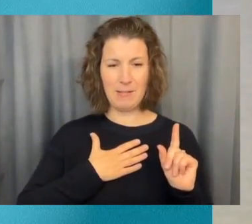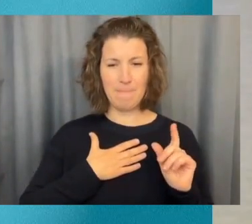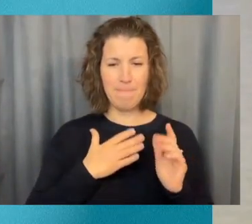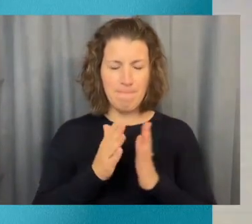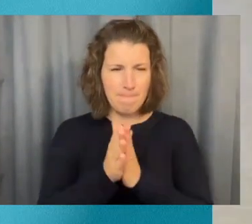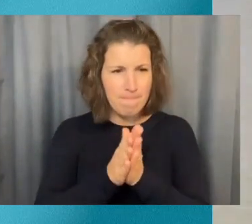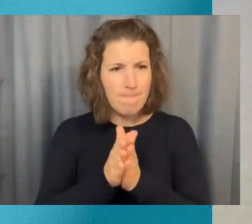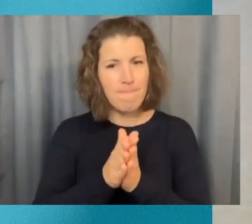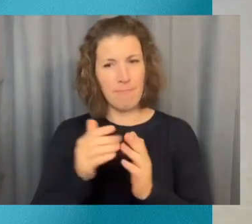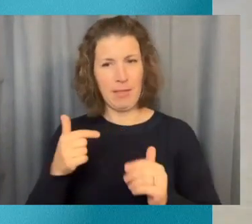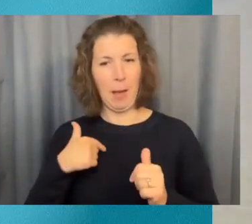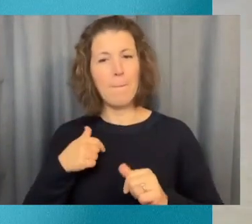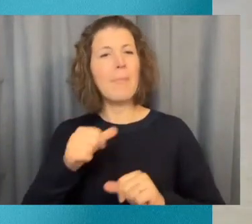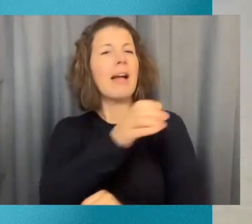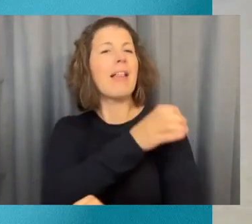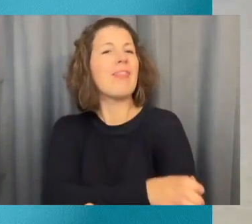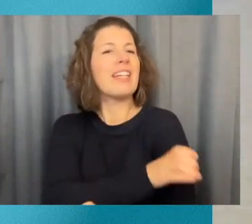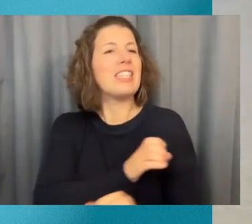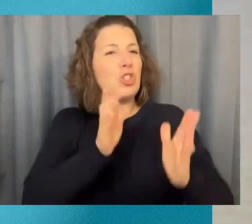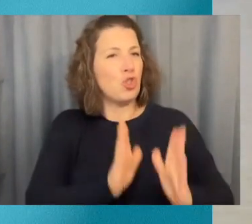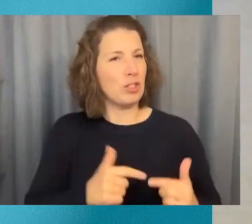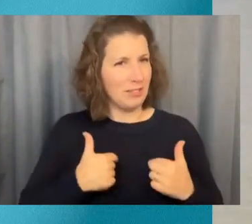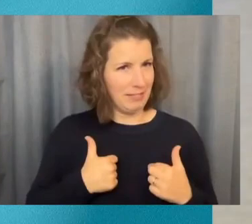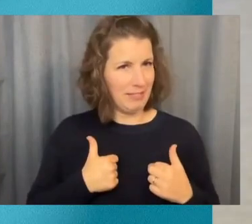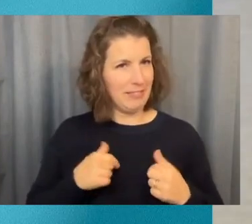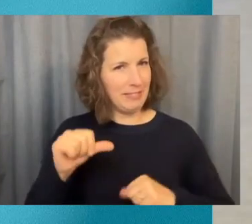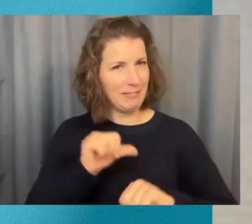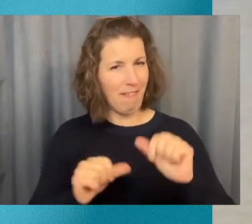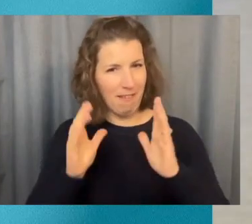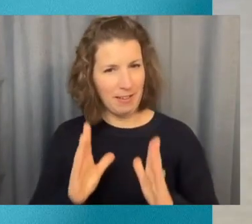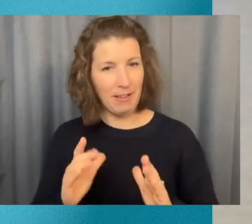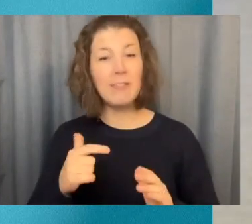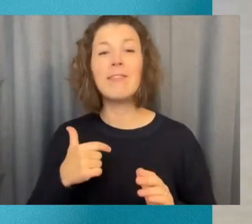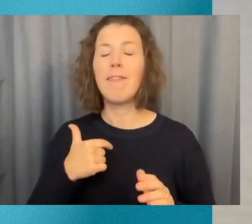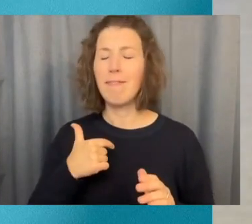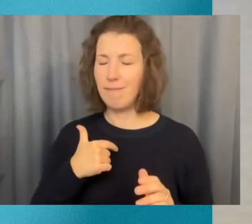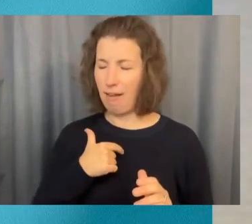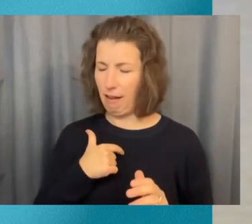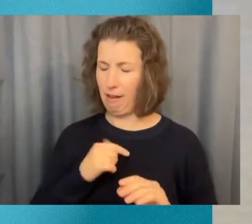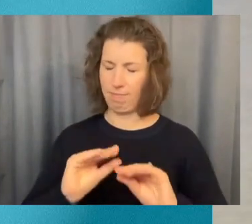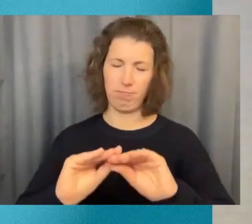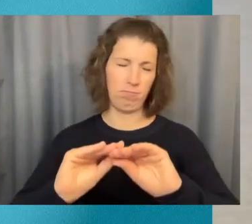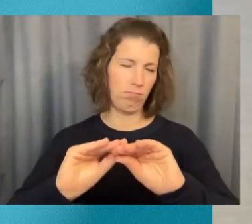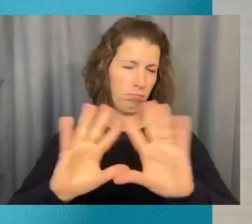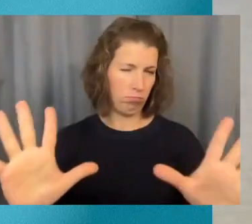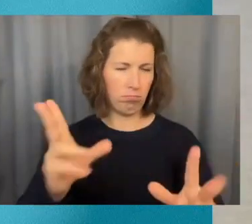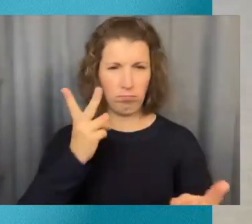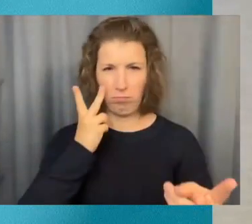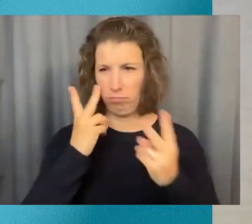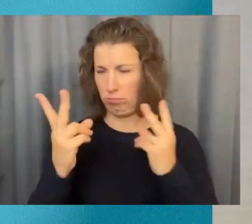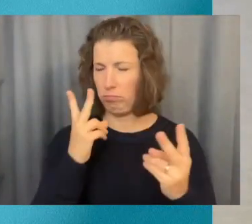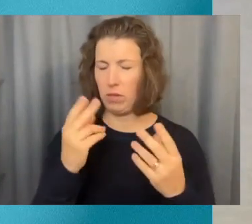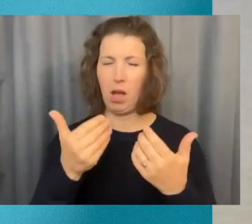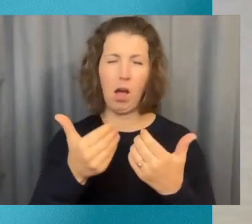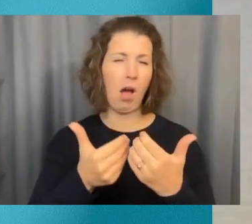clinician scientist, I have clearly seen a divide.